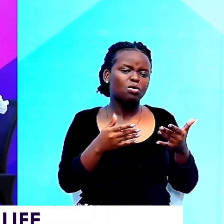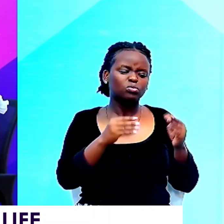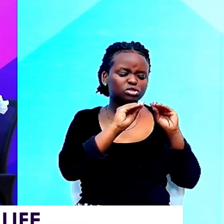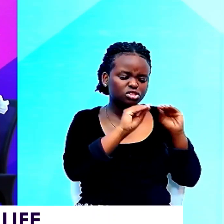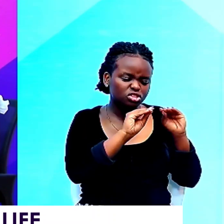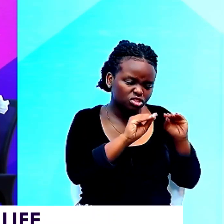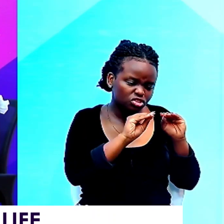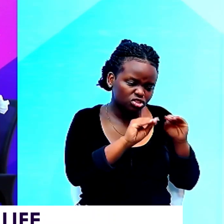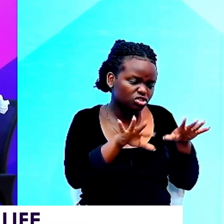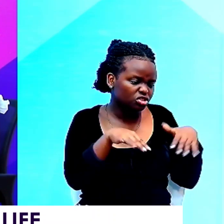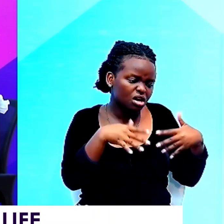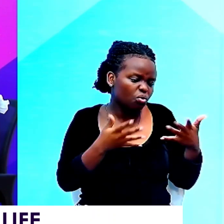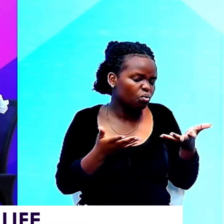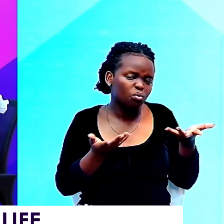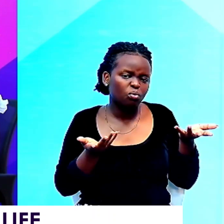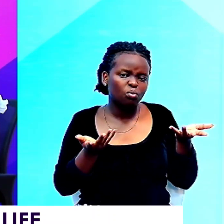education?